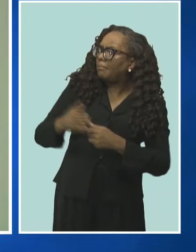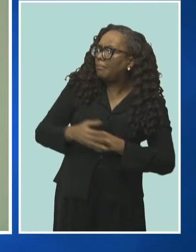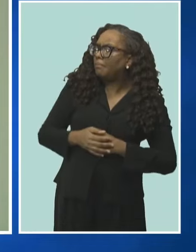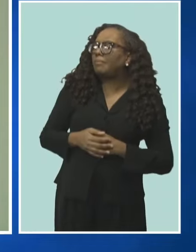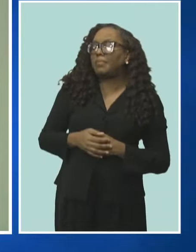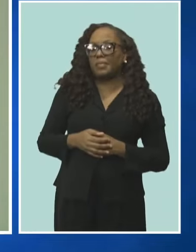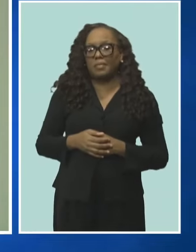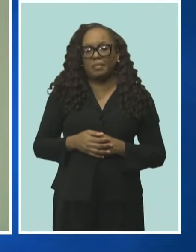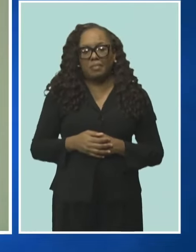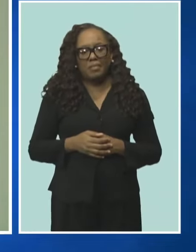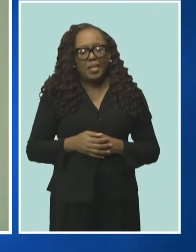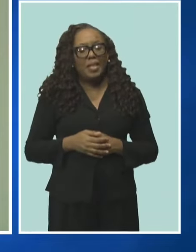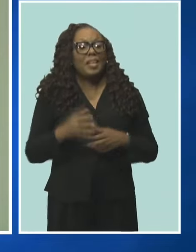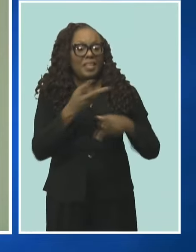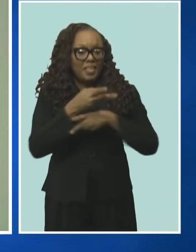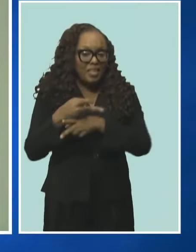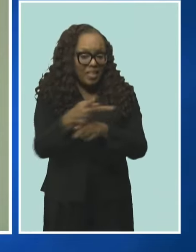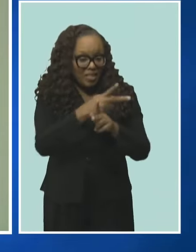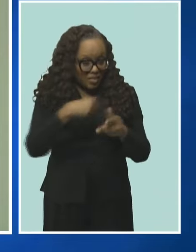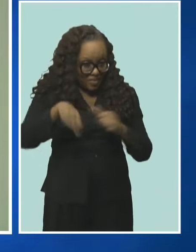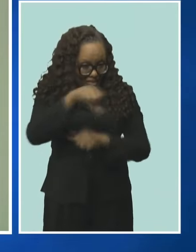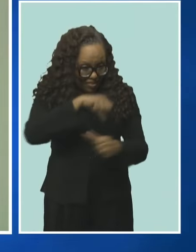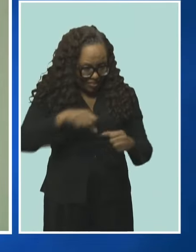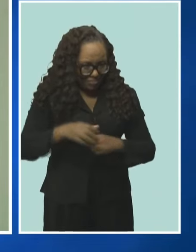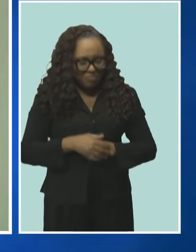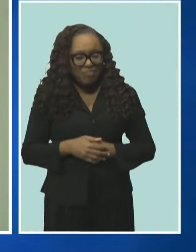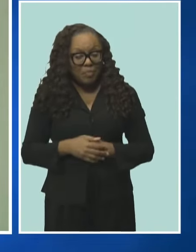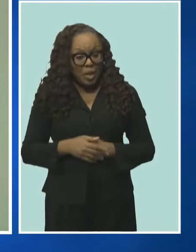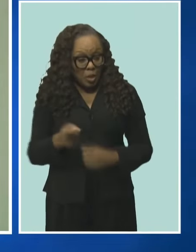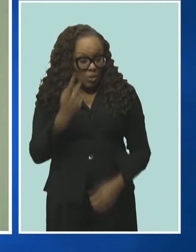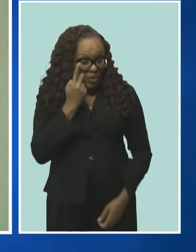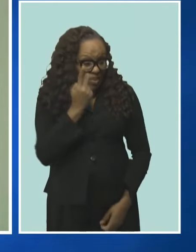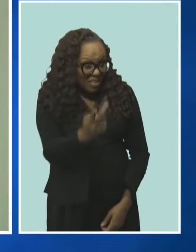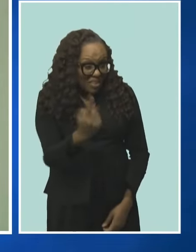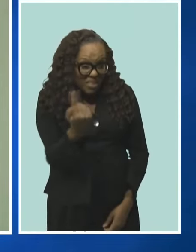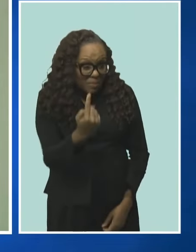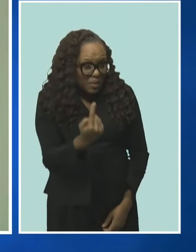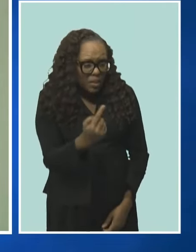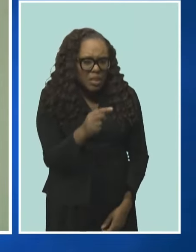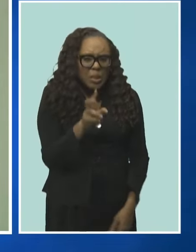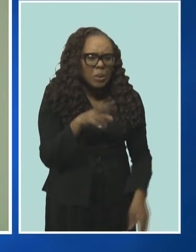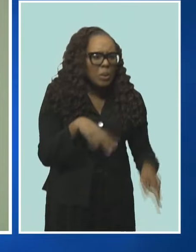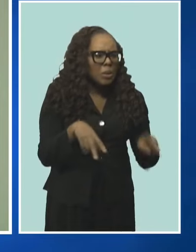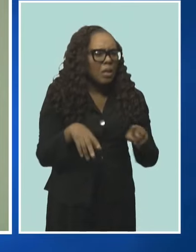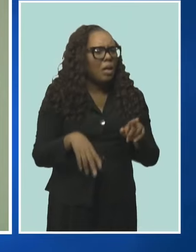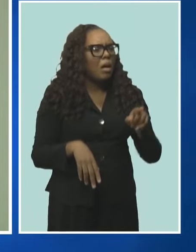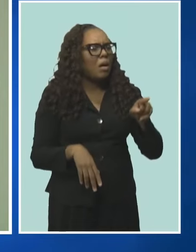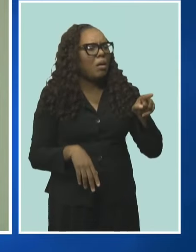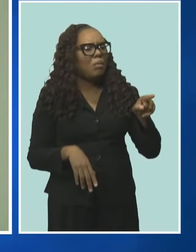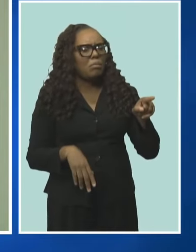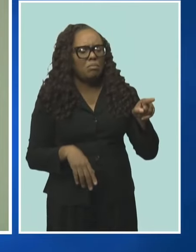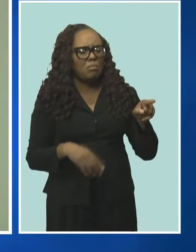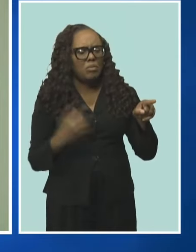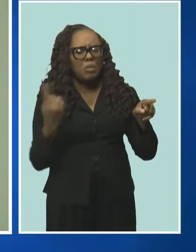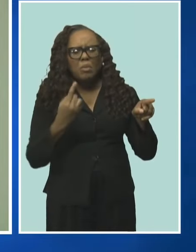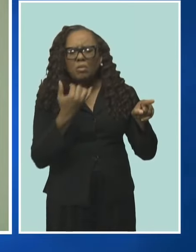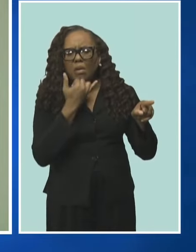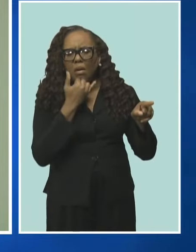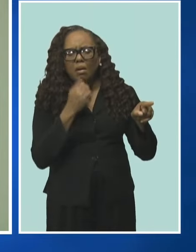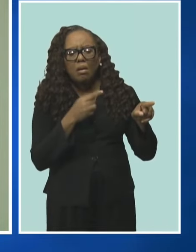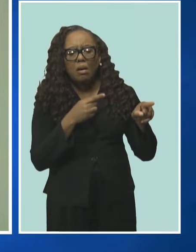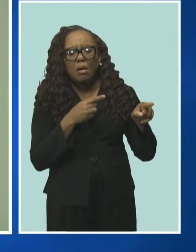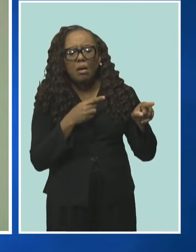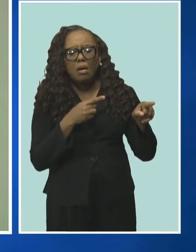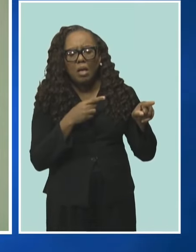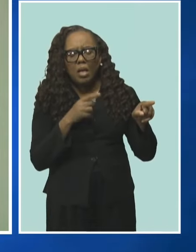Be your brother's keeper. If you see something that is not right, say something and we will do something. It means that we need to be a little bit